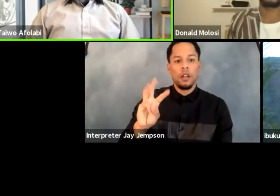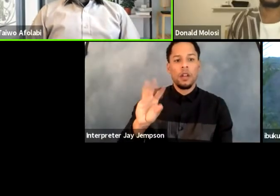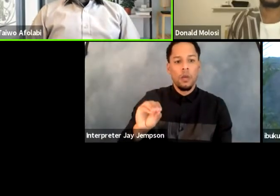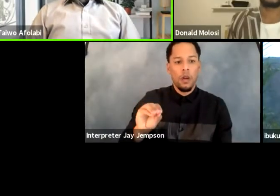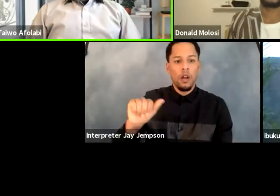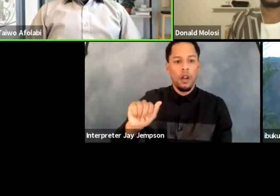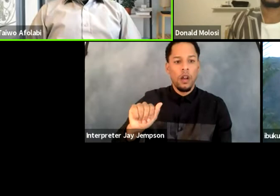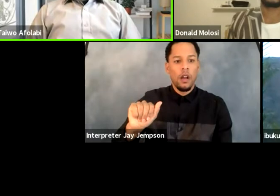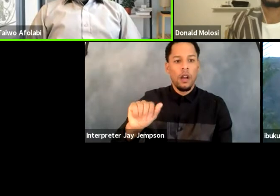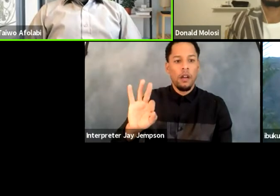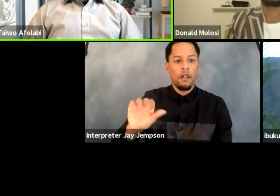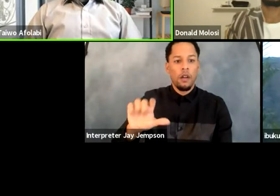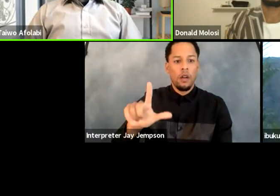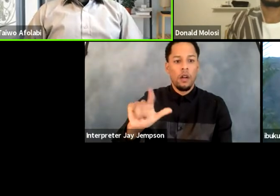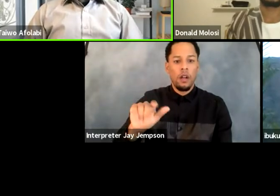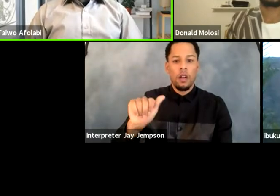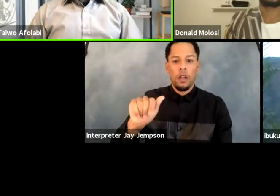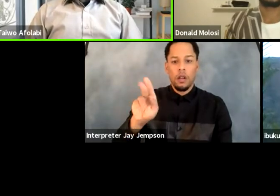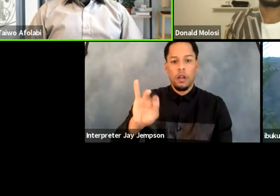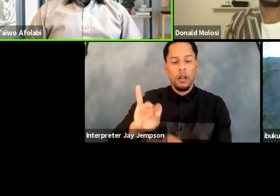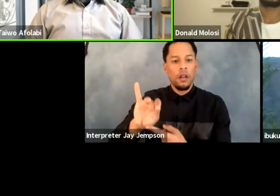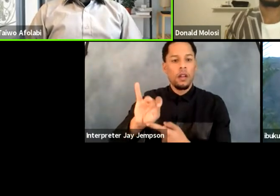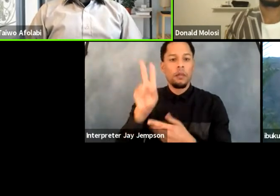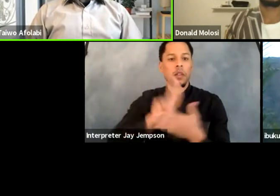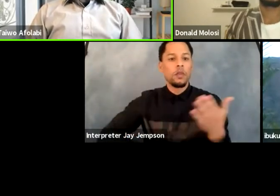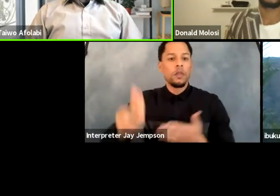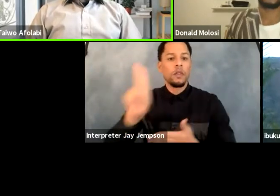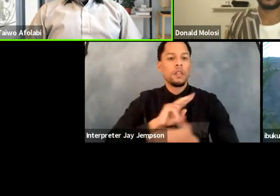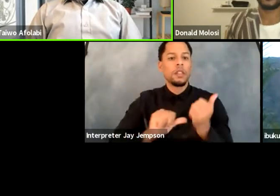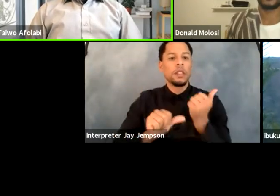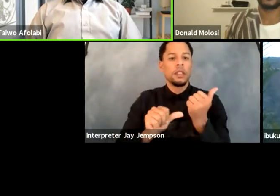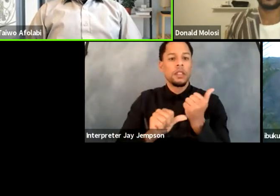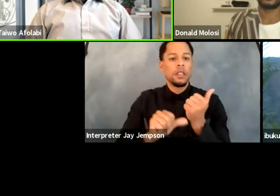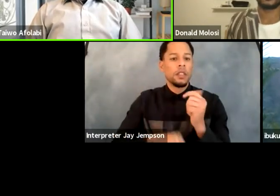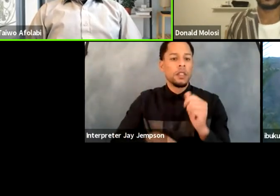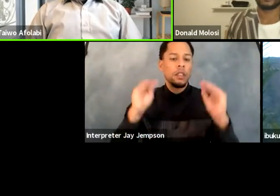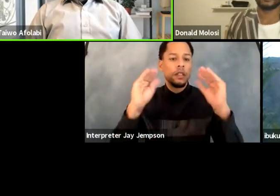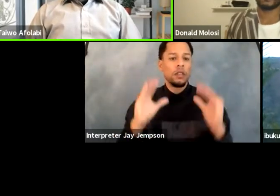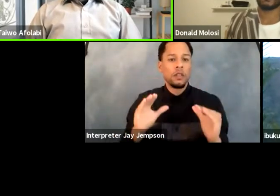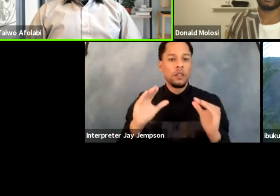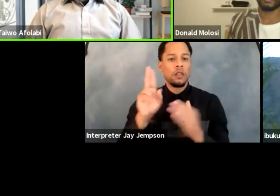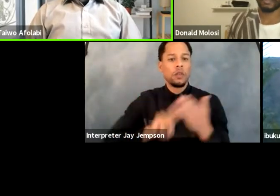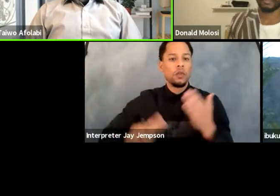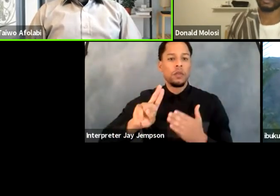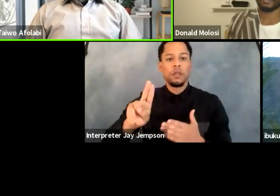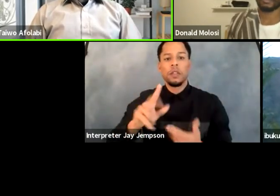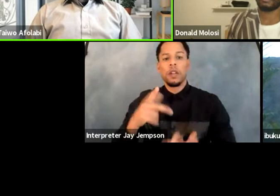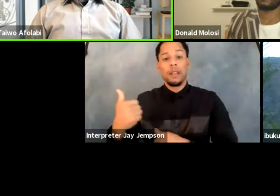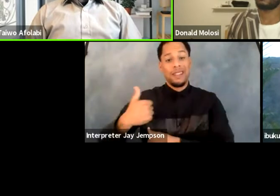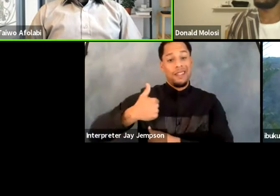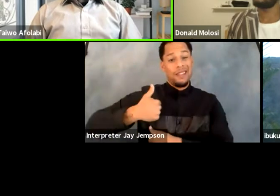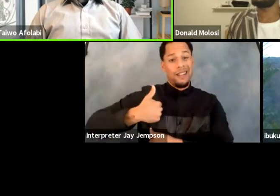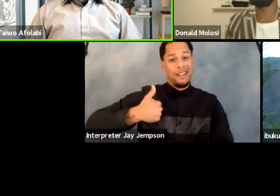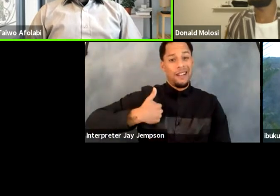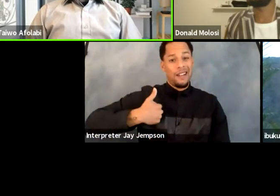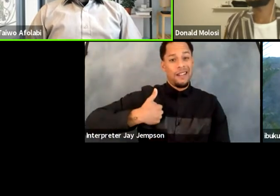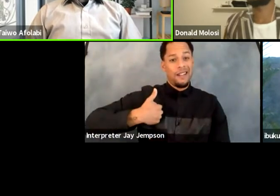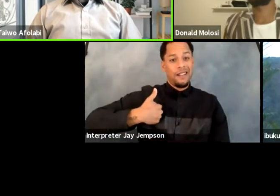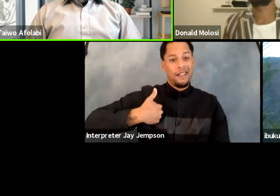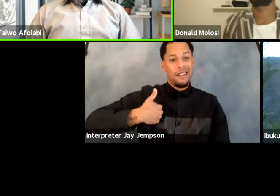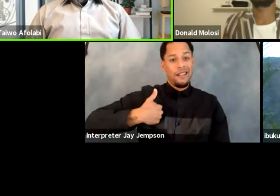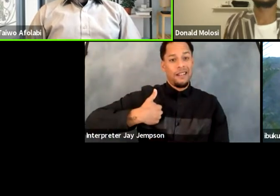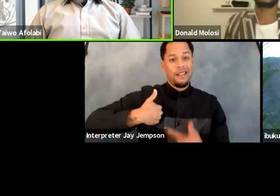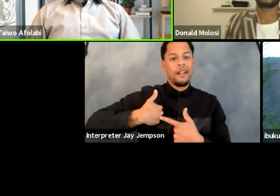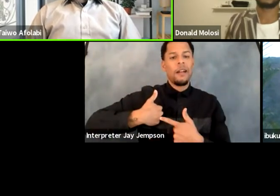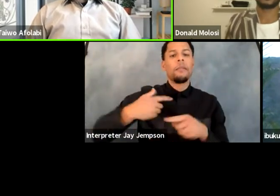series. I'm an assistant professor at the University of Regina. I'm a Canada researcher in socially engaged